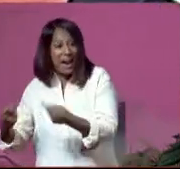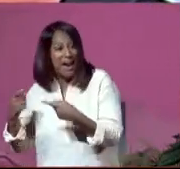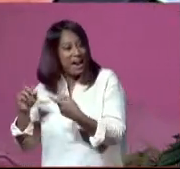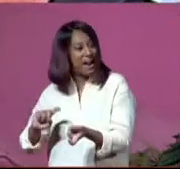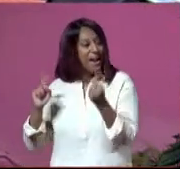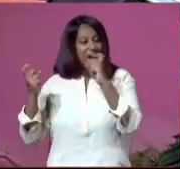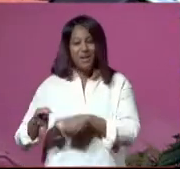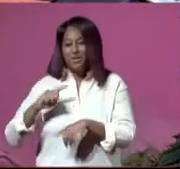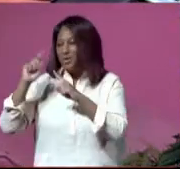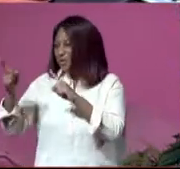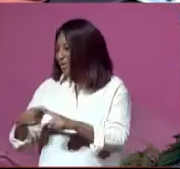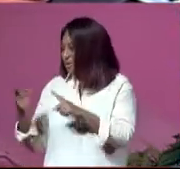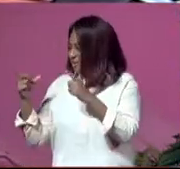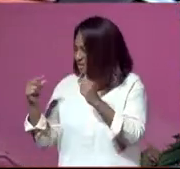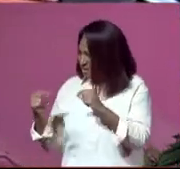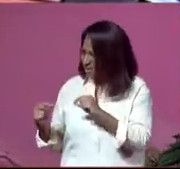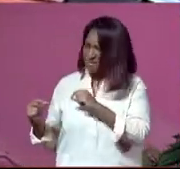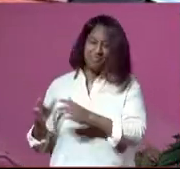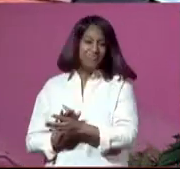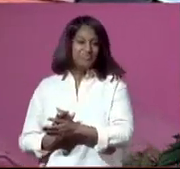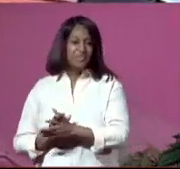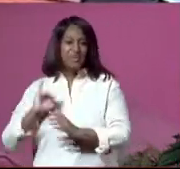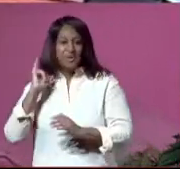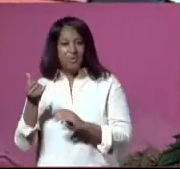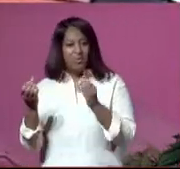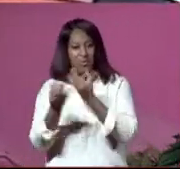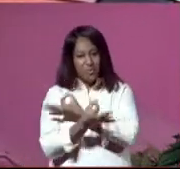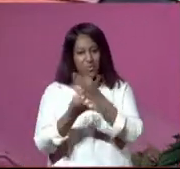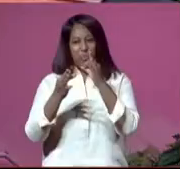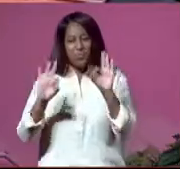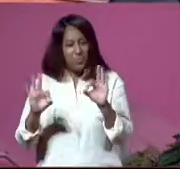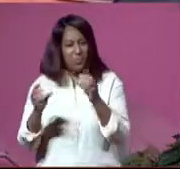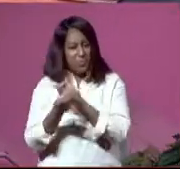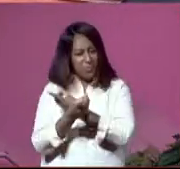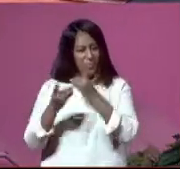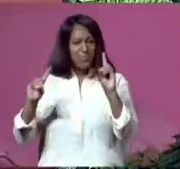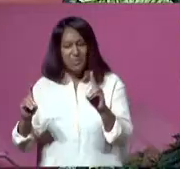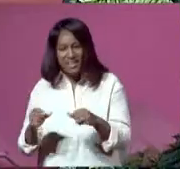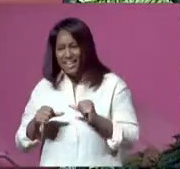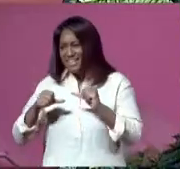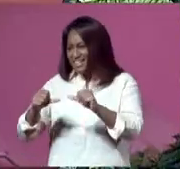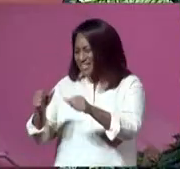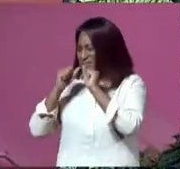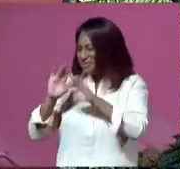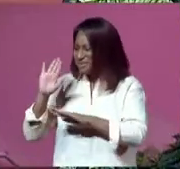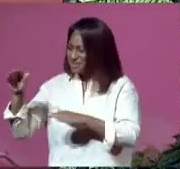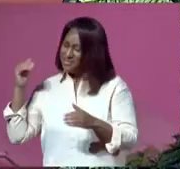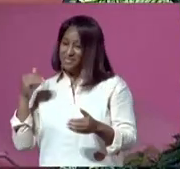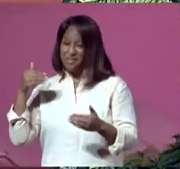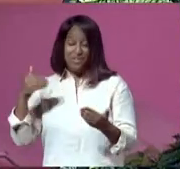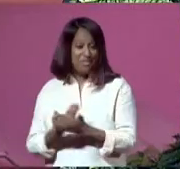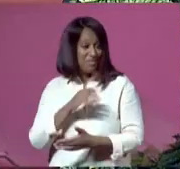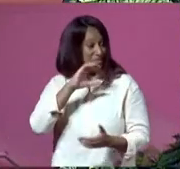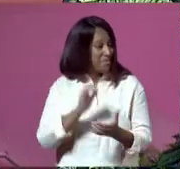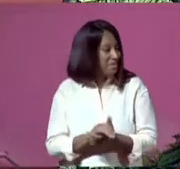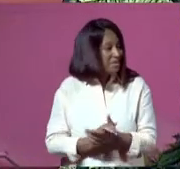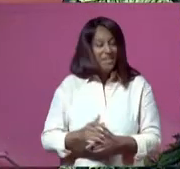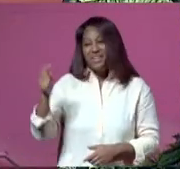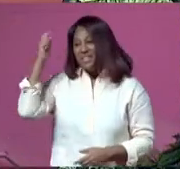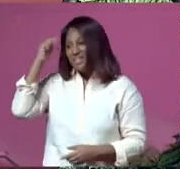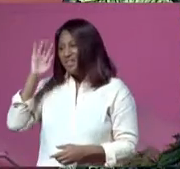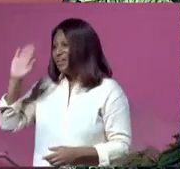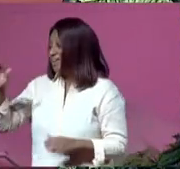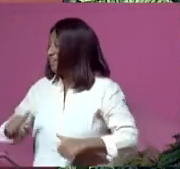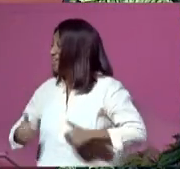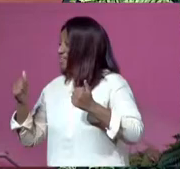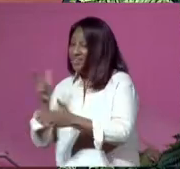you dogged me in the divorce and I still wish blessings on your new marriage. How many of y'all can think back over your life and